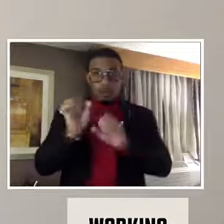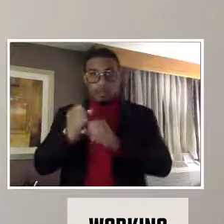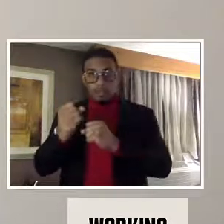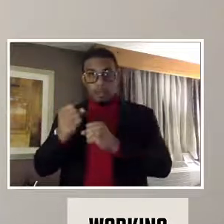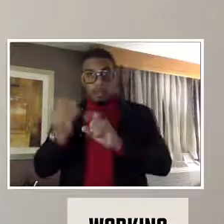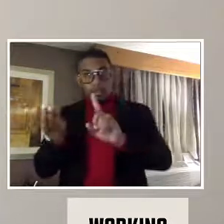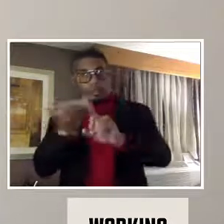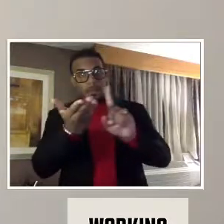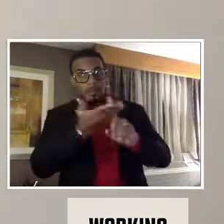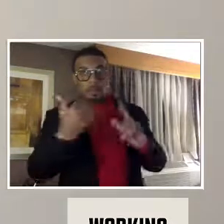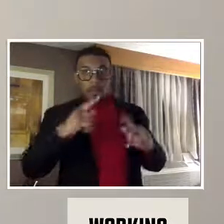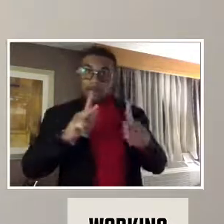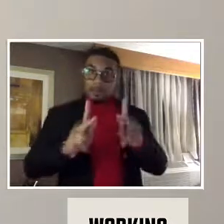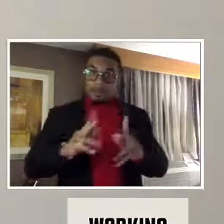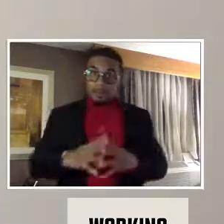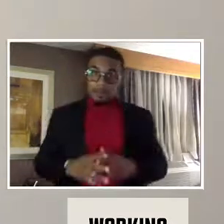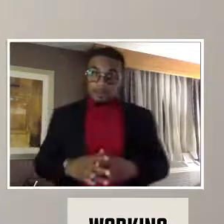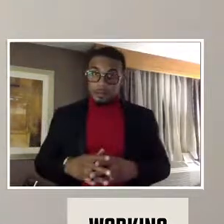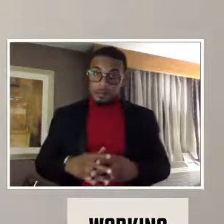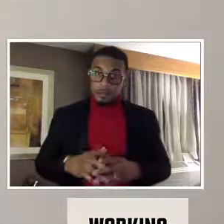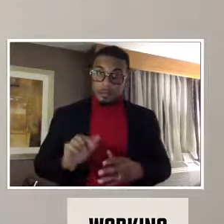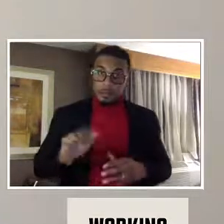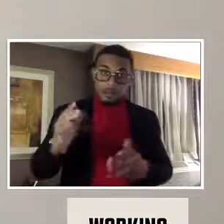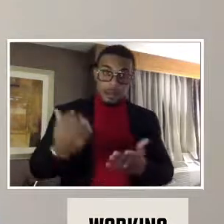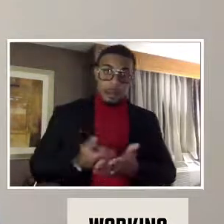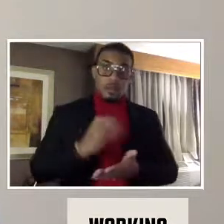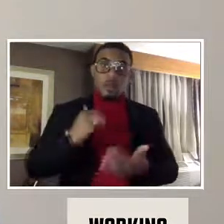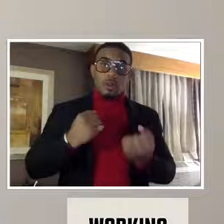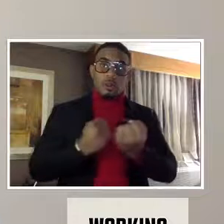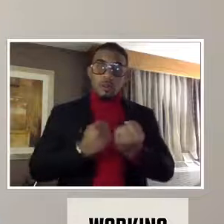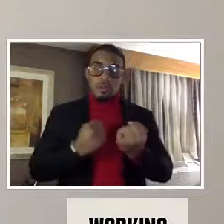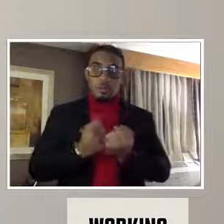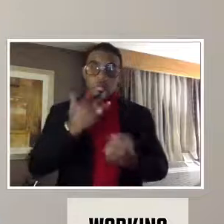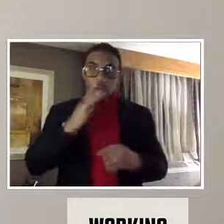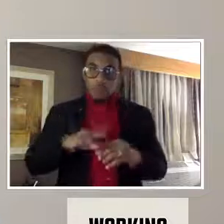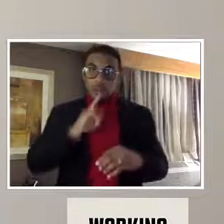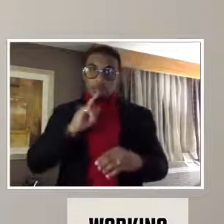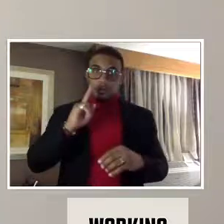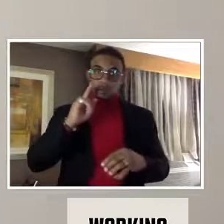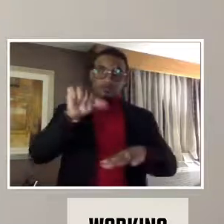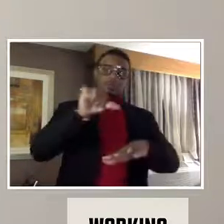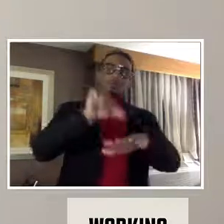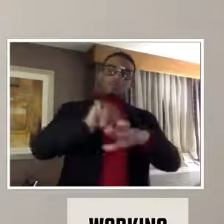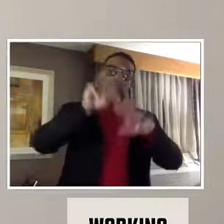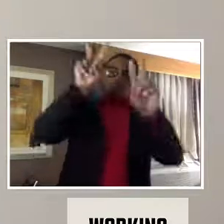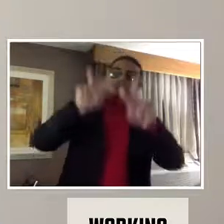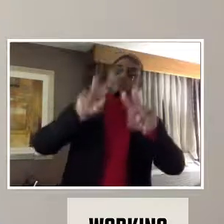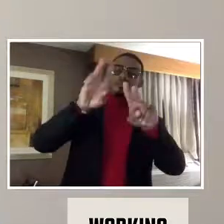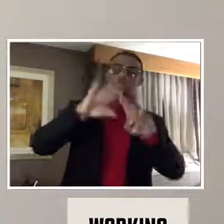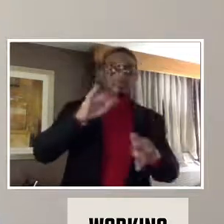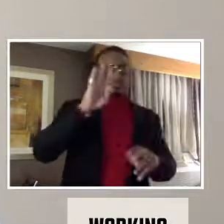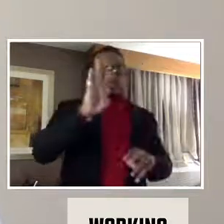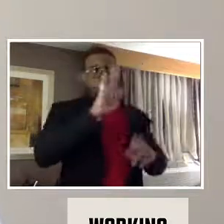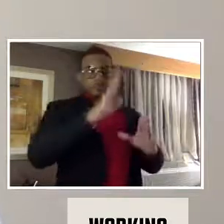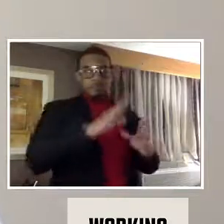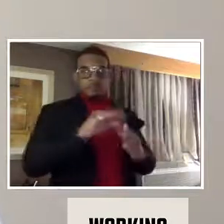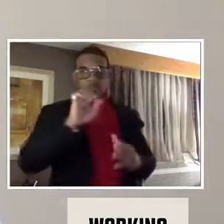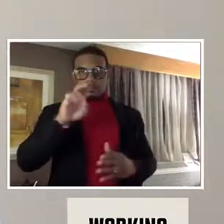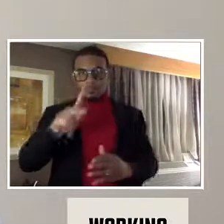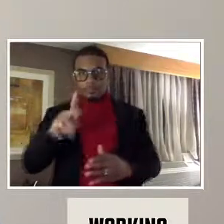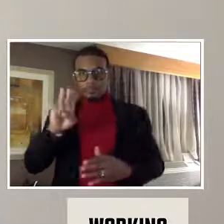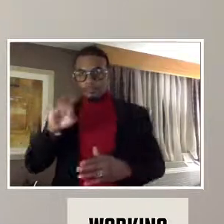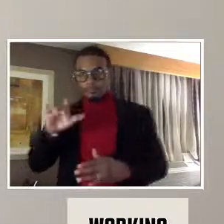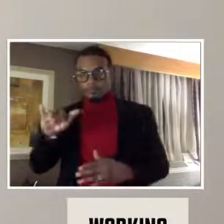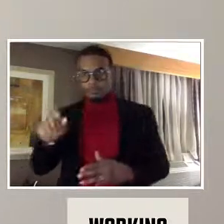case to us, the people, that they deserve our support rather than being anointed by billionaires and corporate